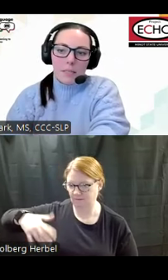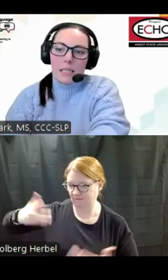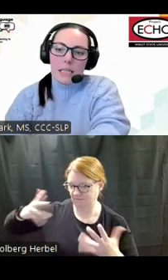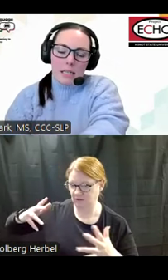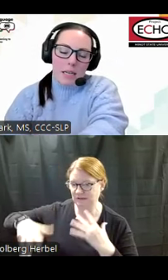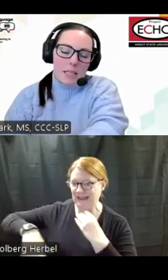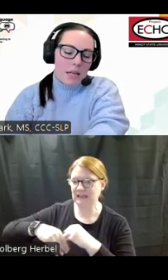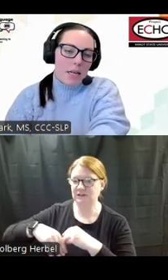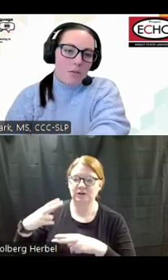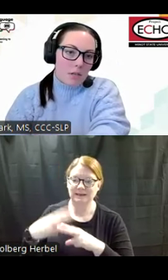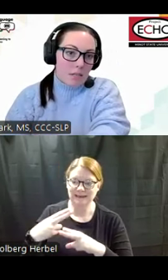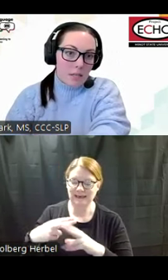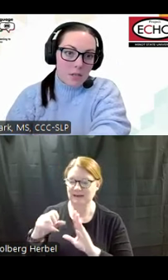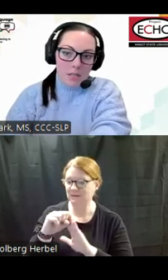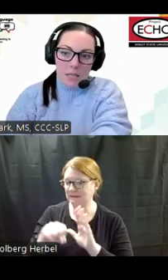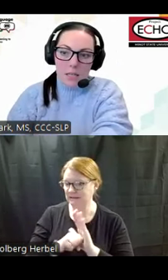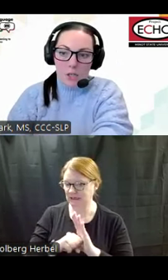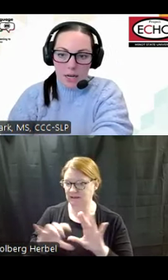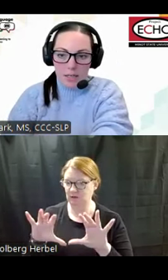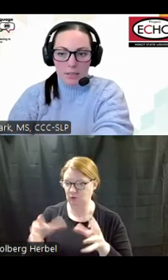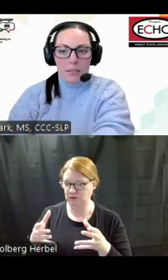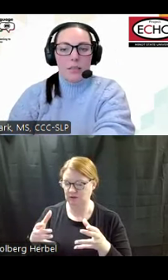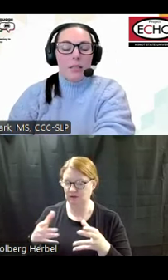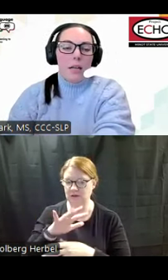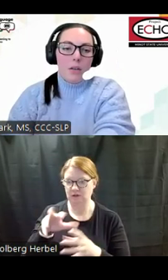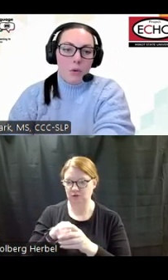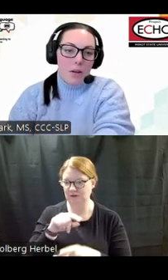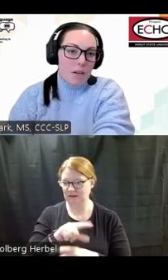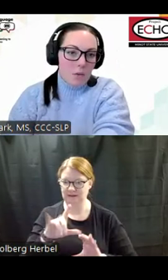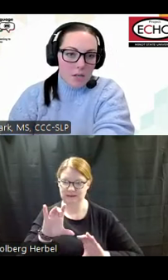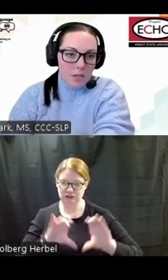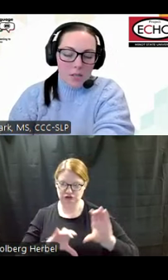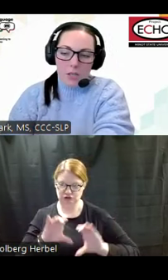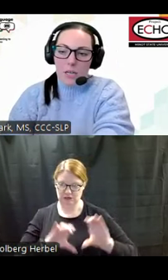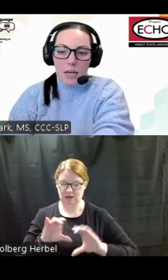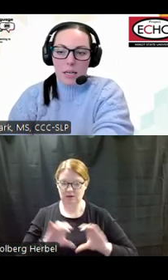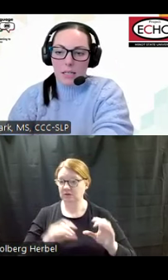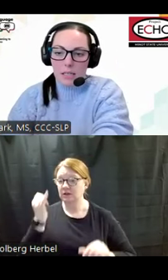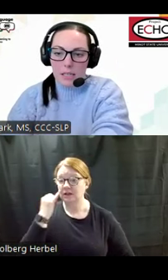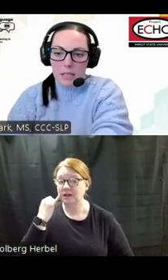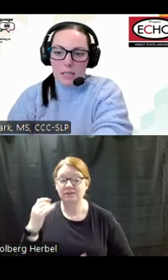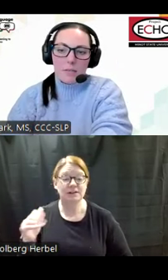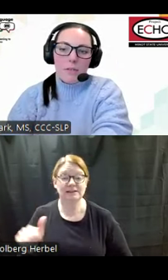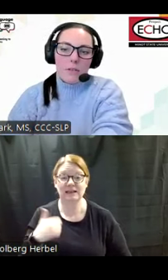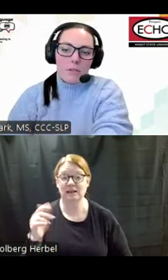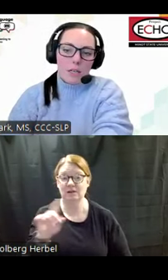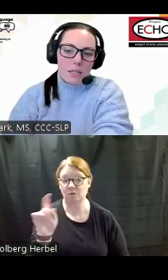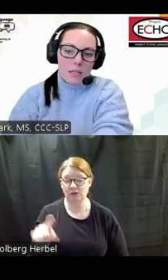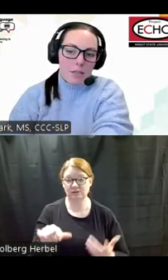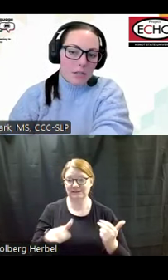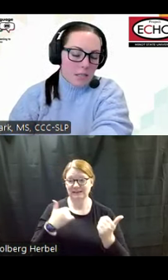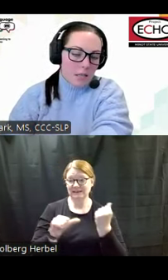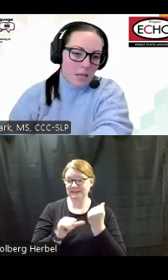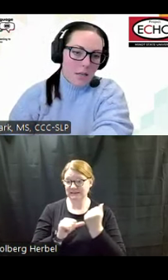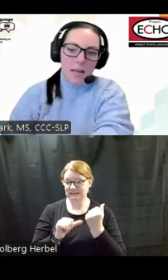name, state, and organization in the chat. And if you have any questions or need any assistance, feel free to